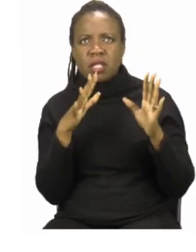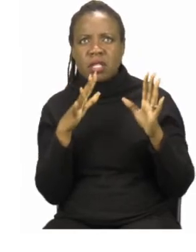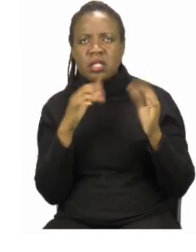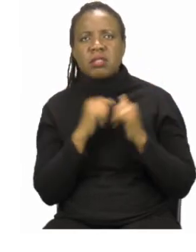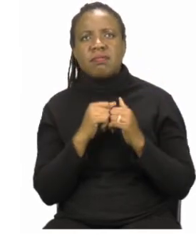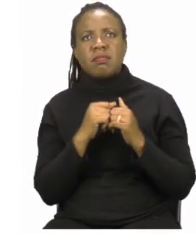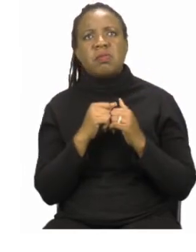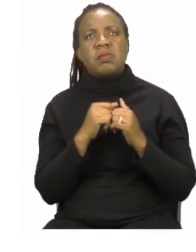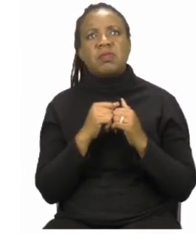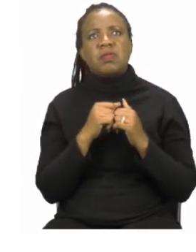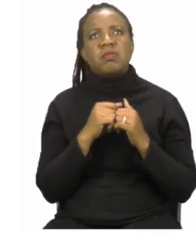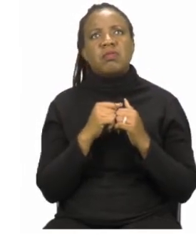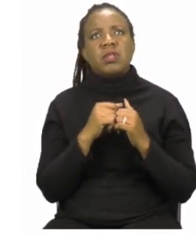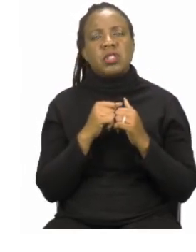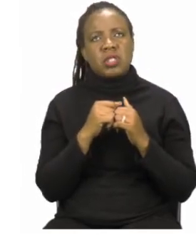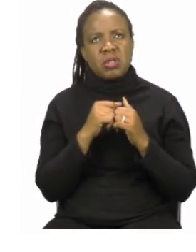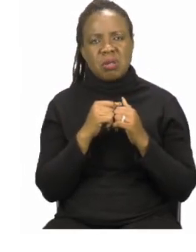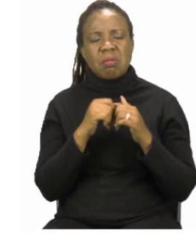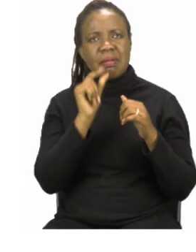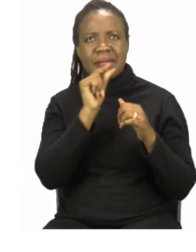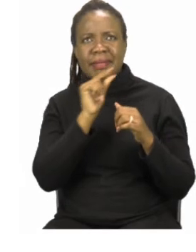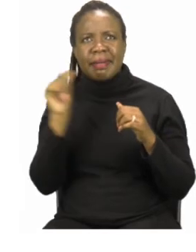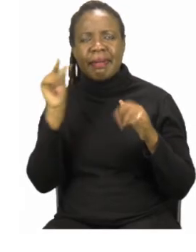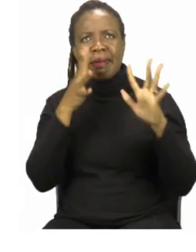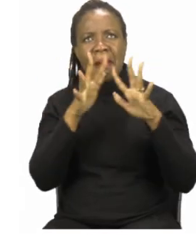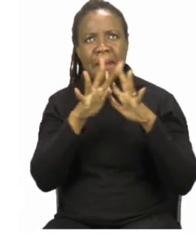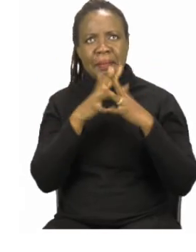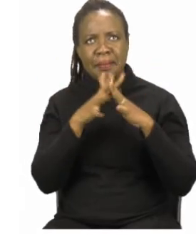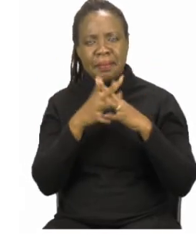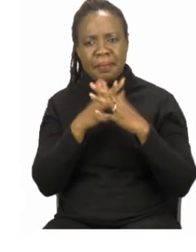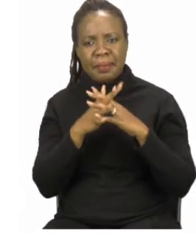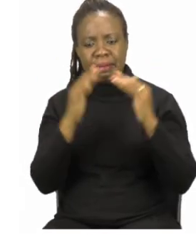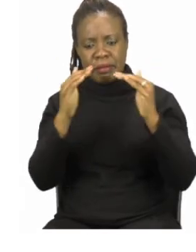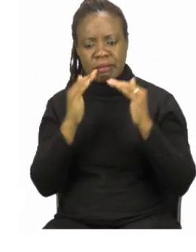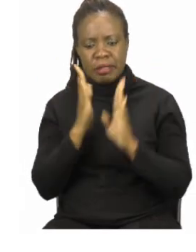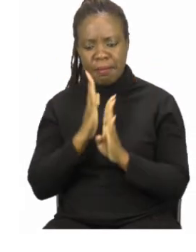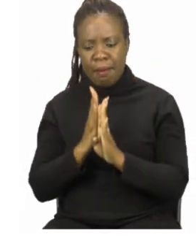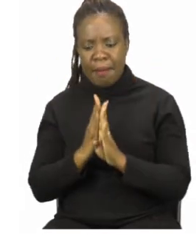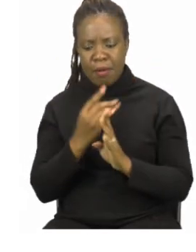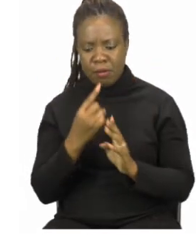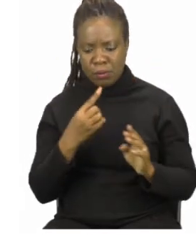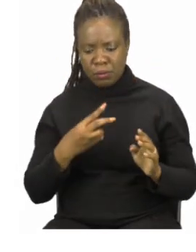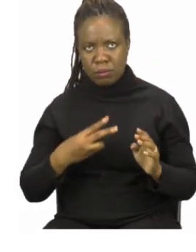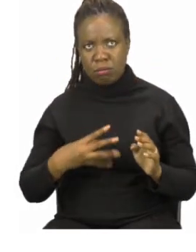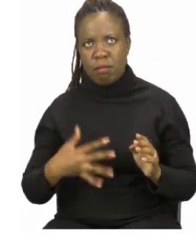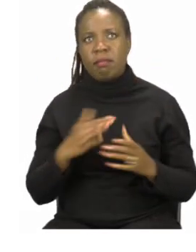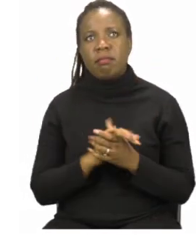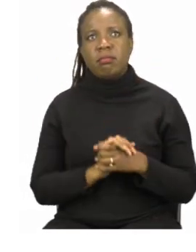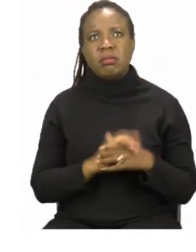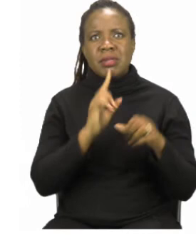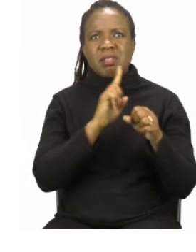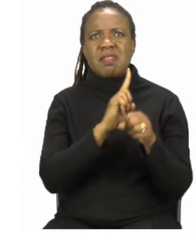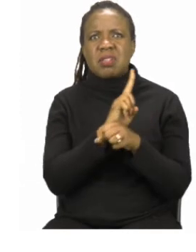correct order. The first one has been done for you. So if you take a good look at the